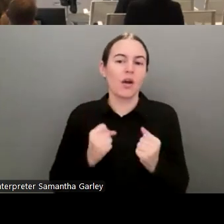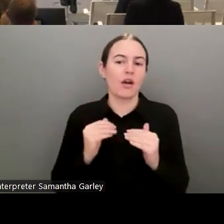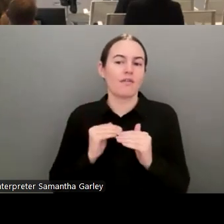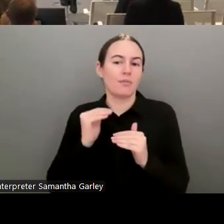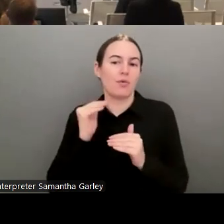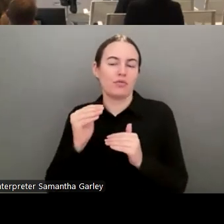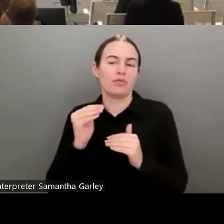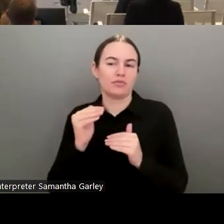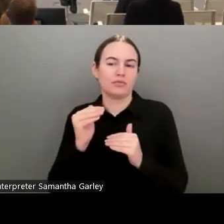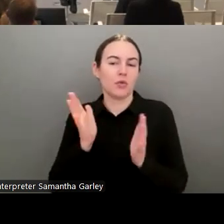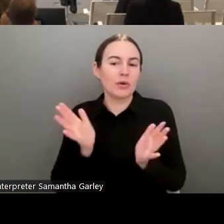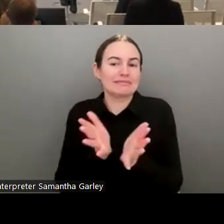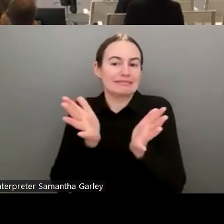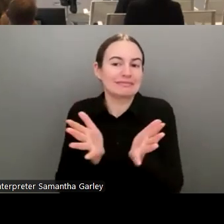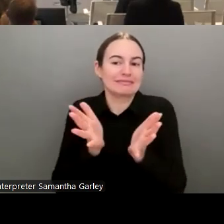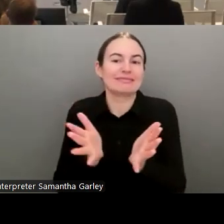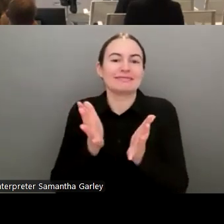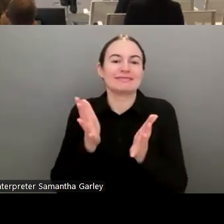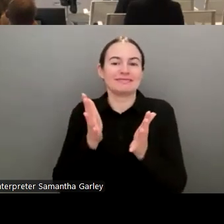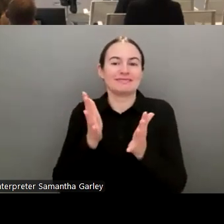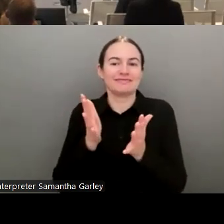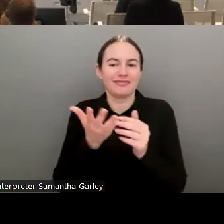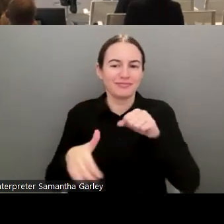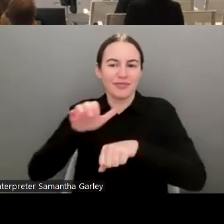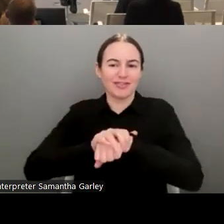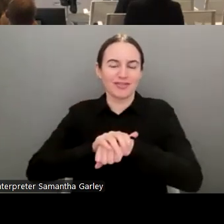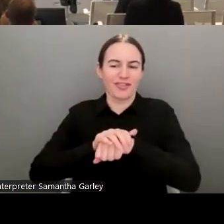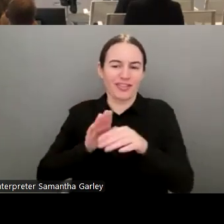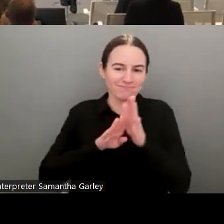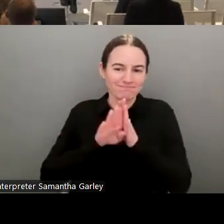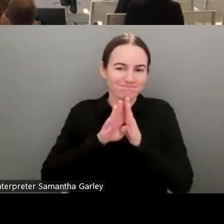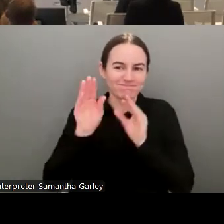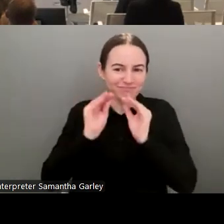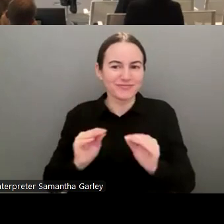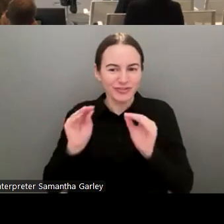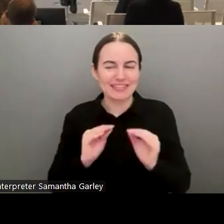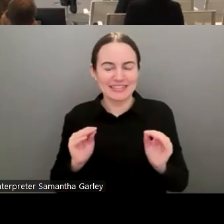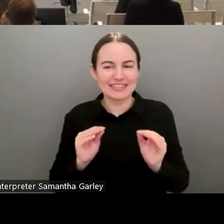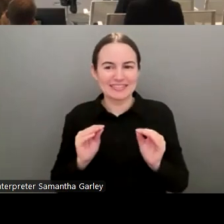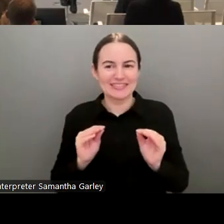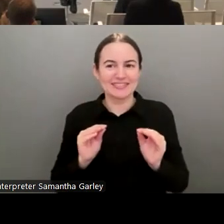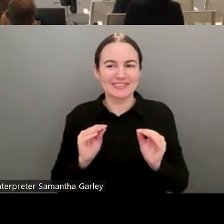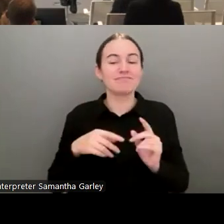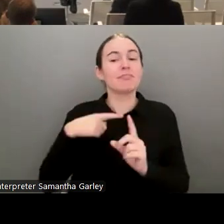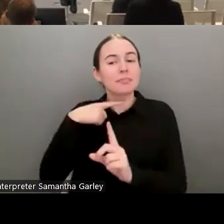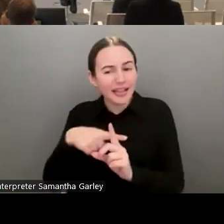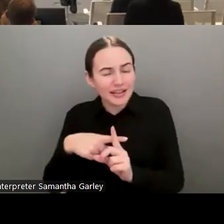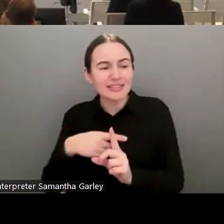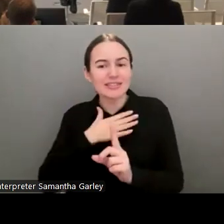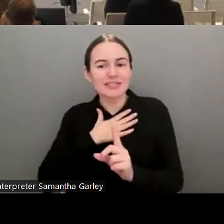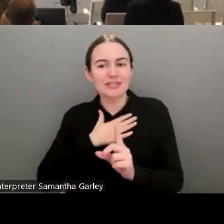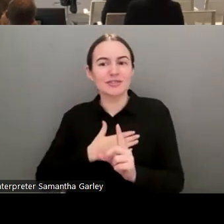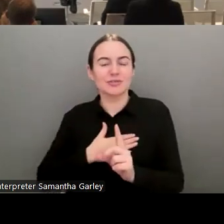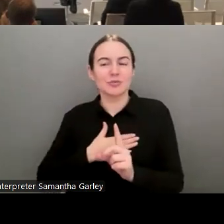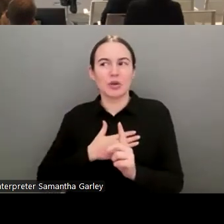professional education or professional development. So we are moving in that direction. But at the same time, we want to make sure that the market is still there